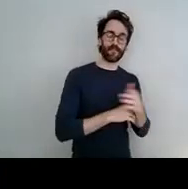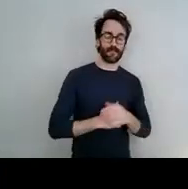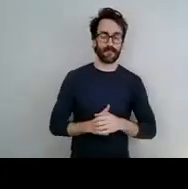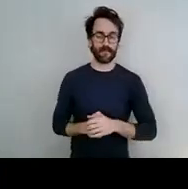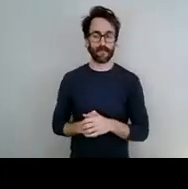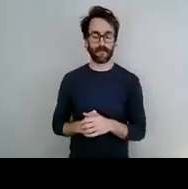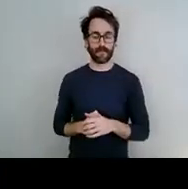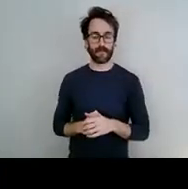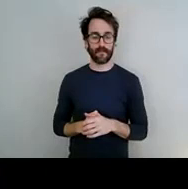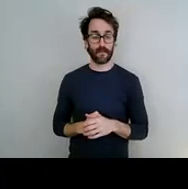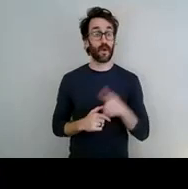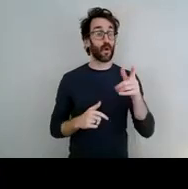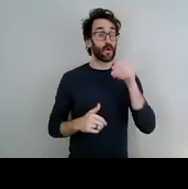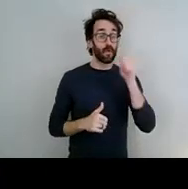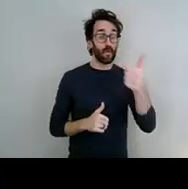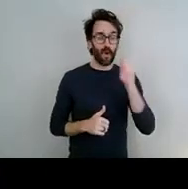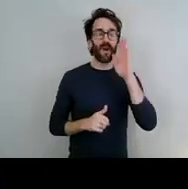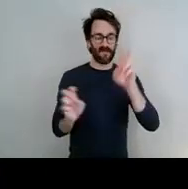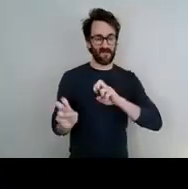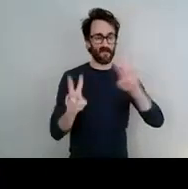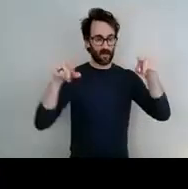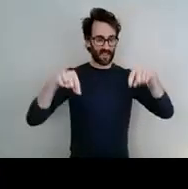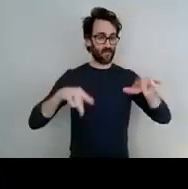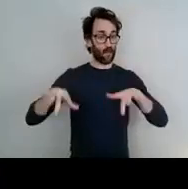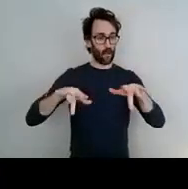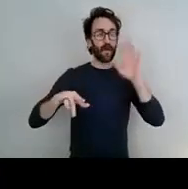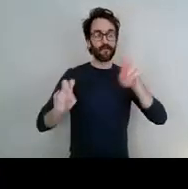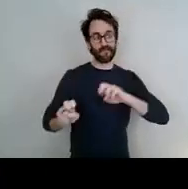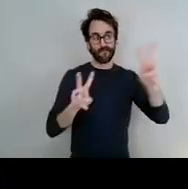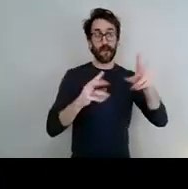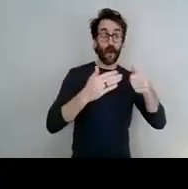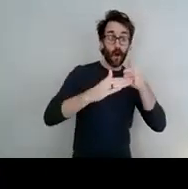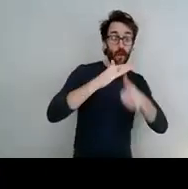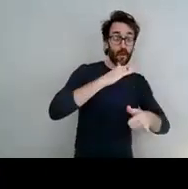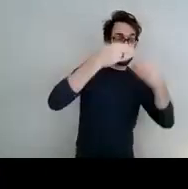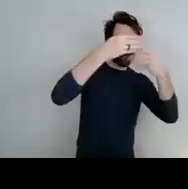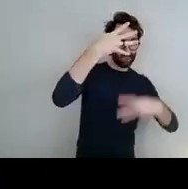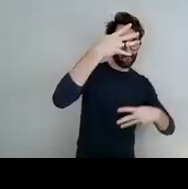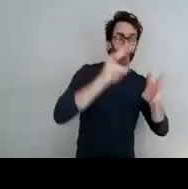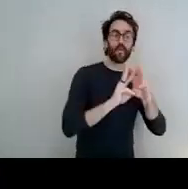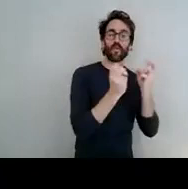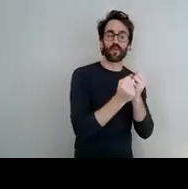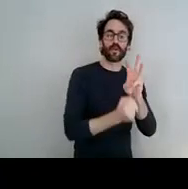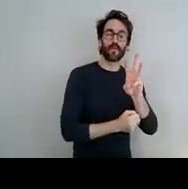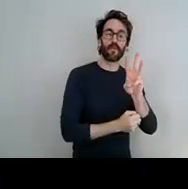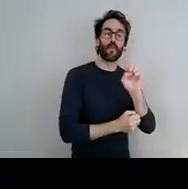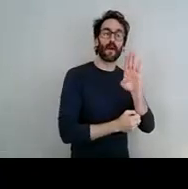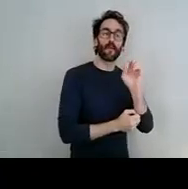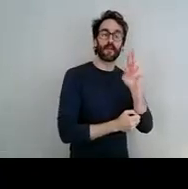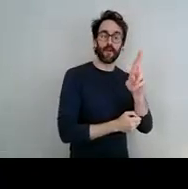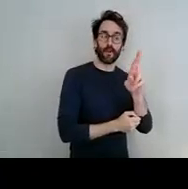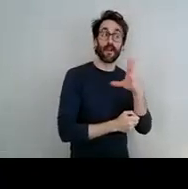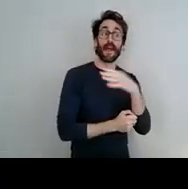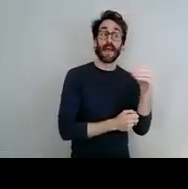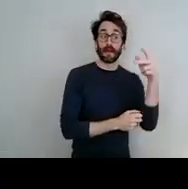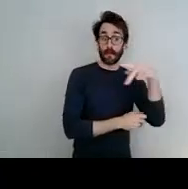the next day, and it will be under archived webinars. You will see the recording as well as the copy of the PowerPoint and